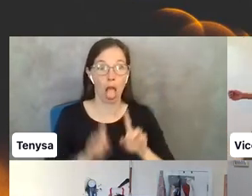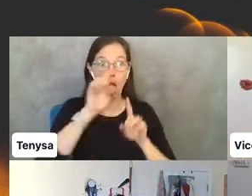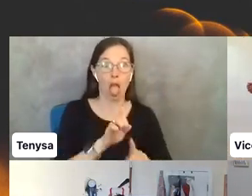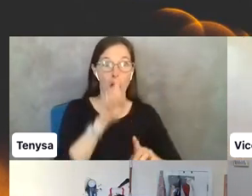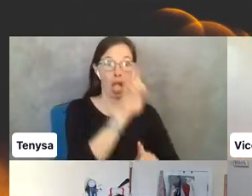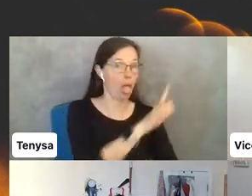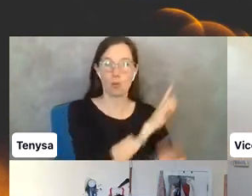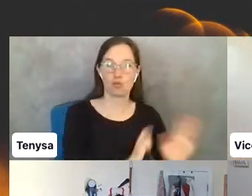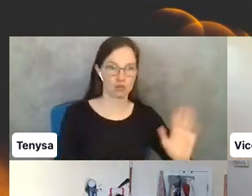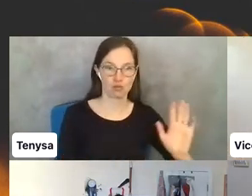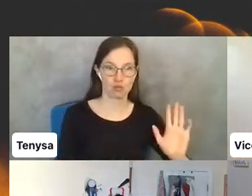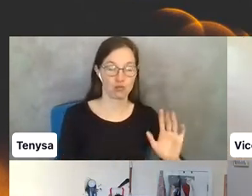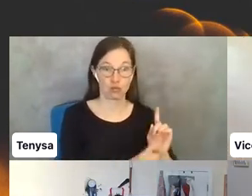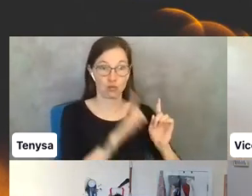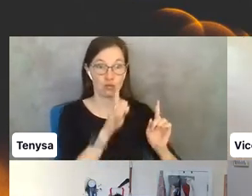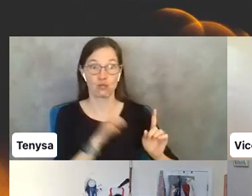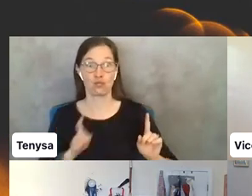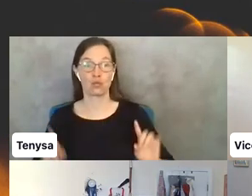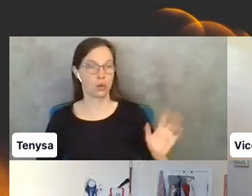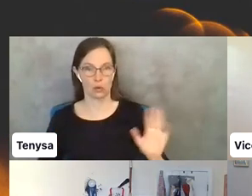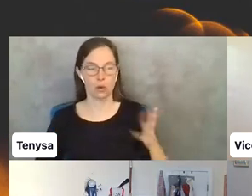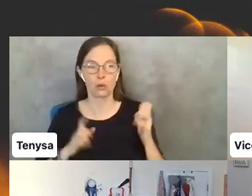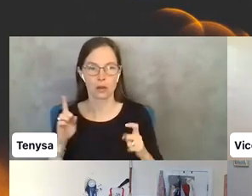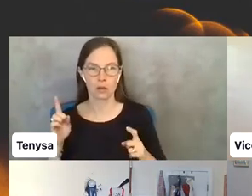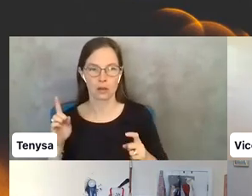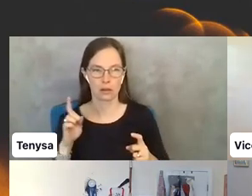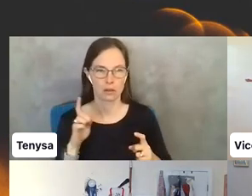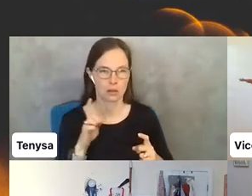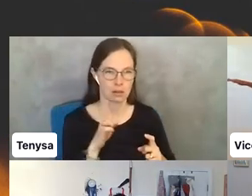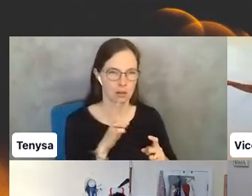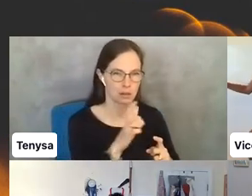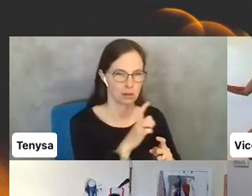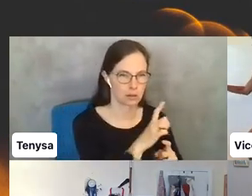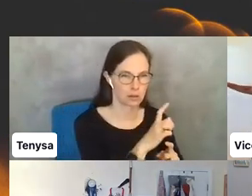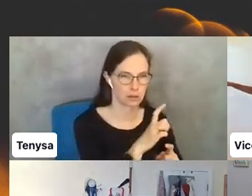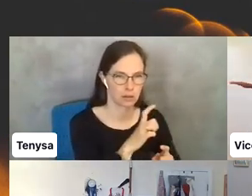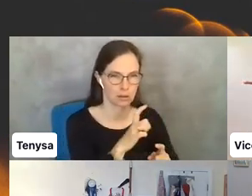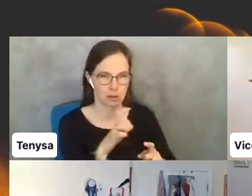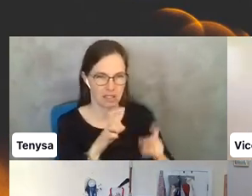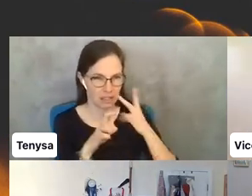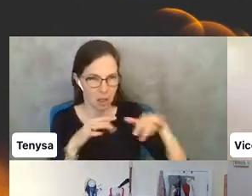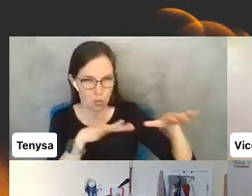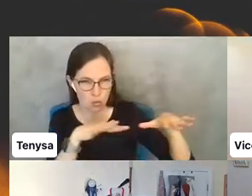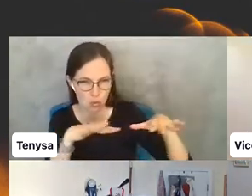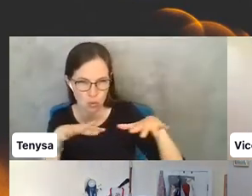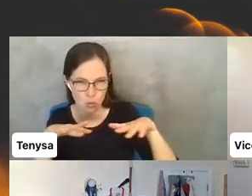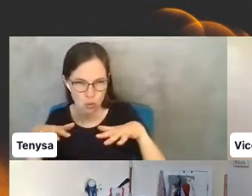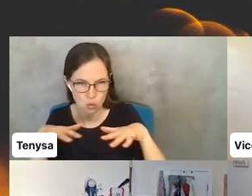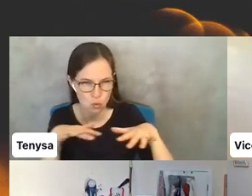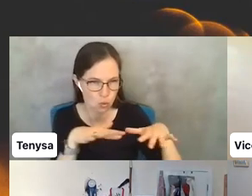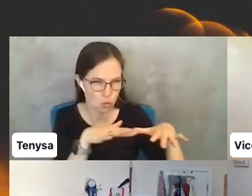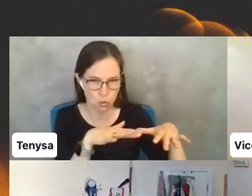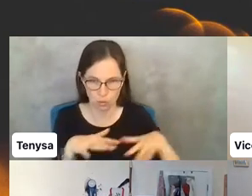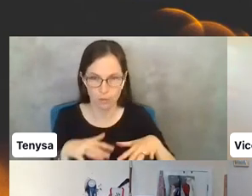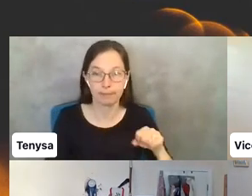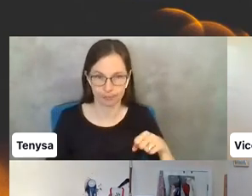don't want to jump down. You want to stay nice and leveled.